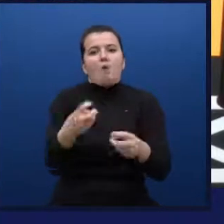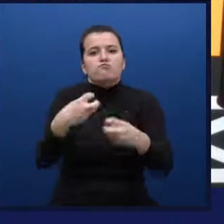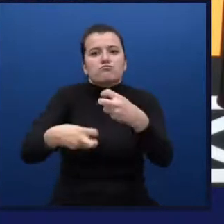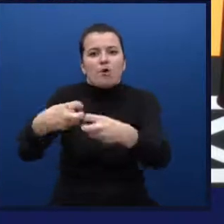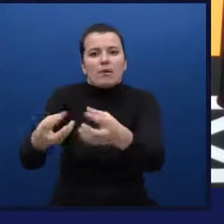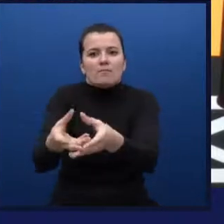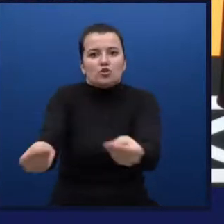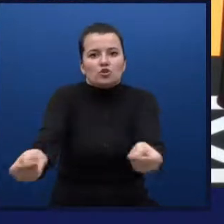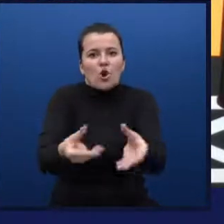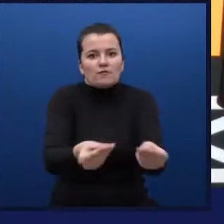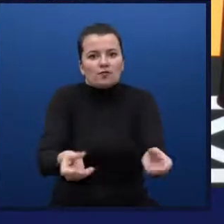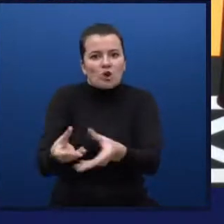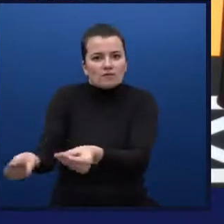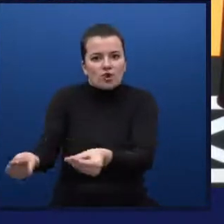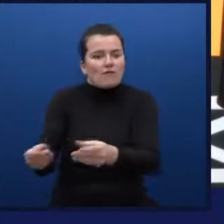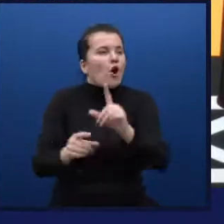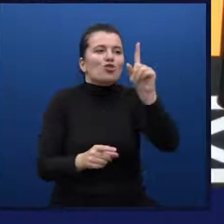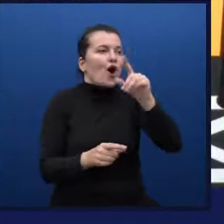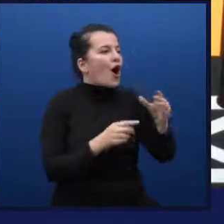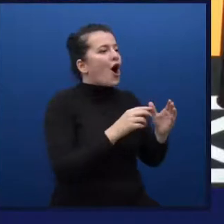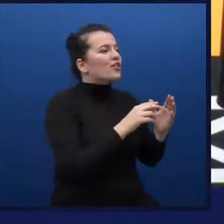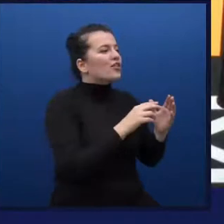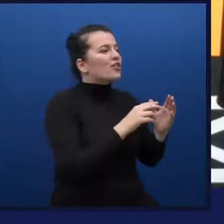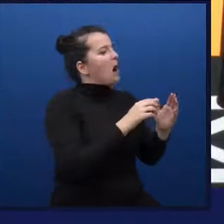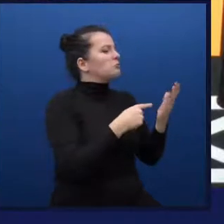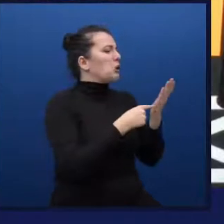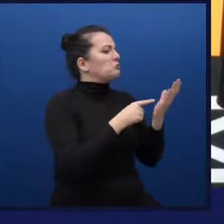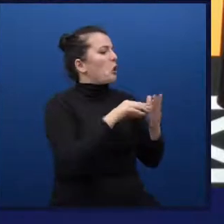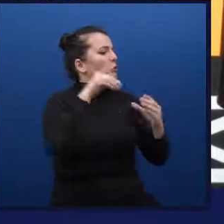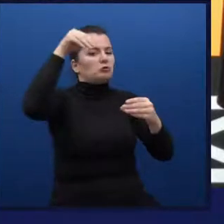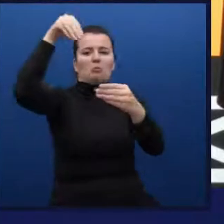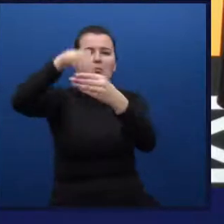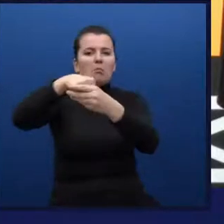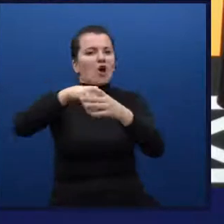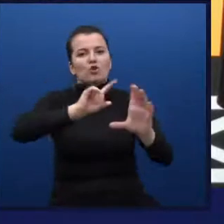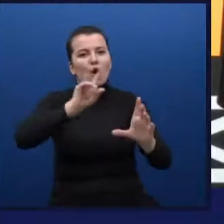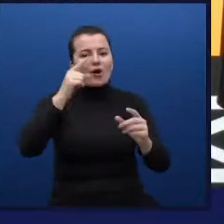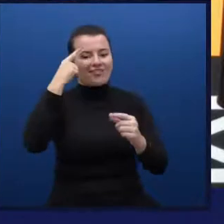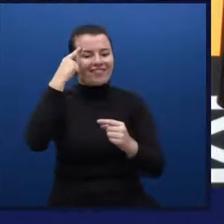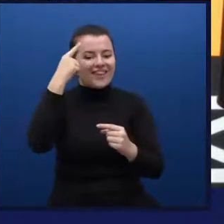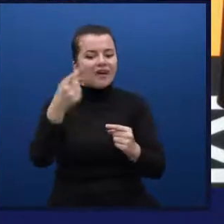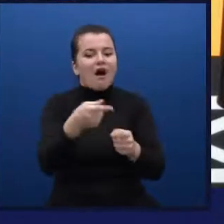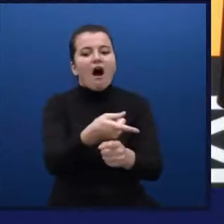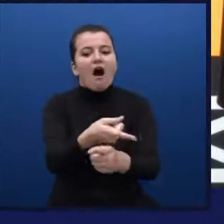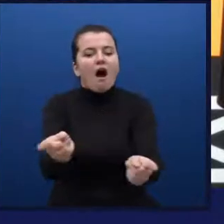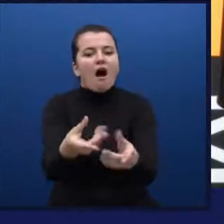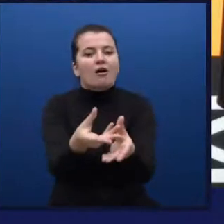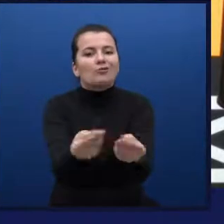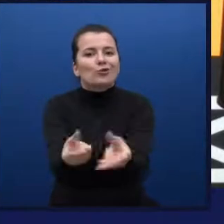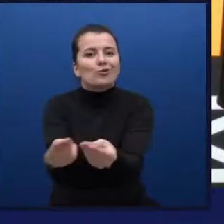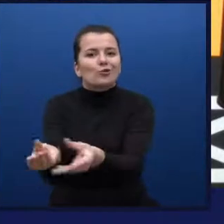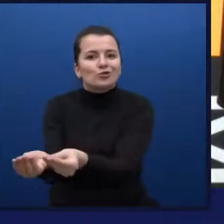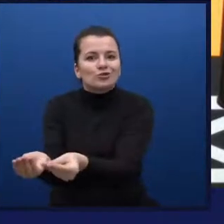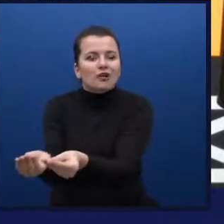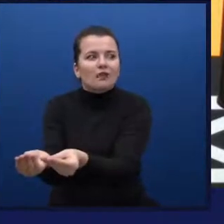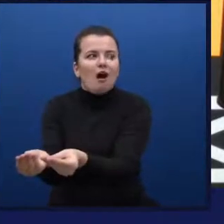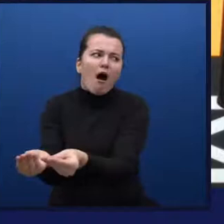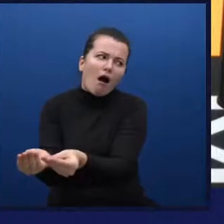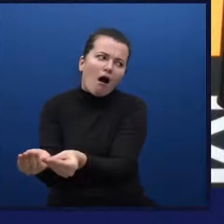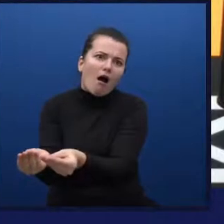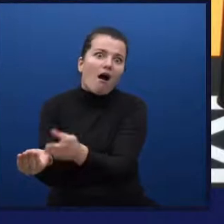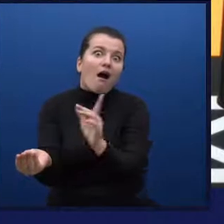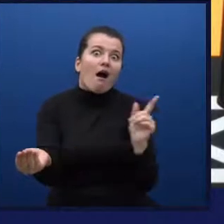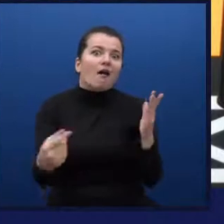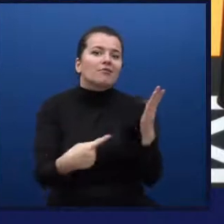this to make this better, right? So it was an interesting premise in terms of how we understand how technology is leveraged